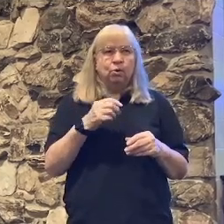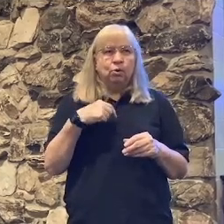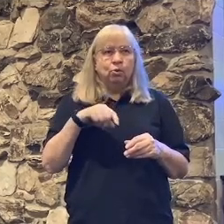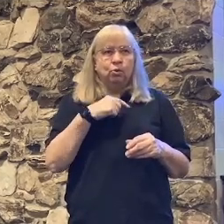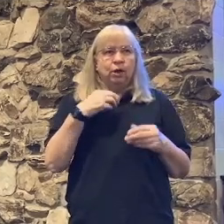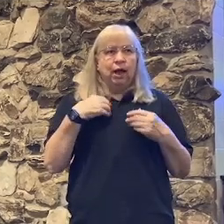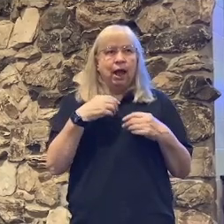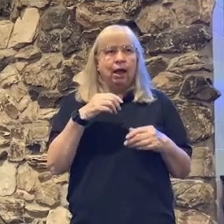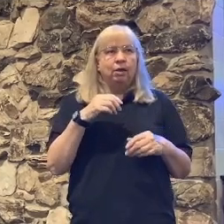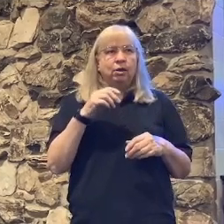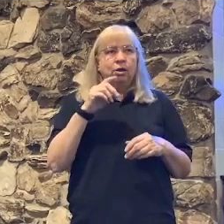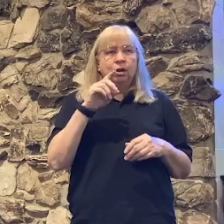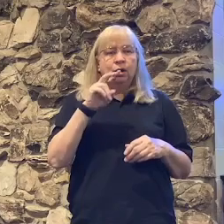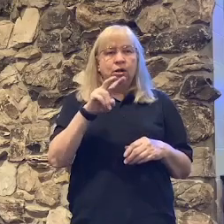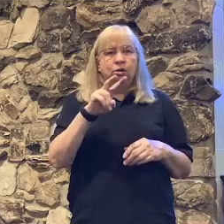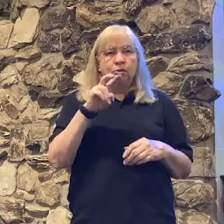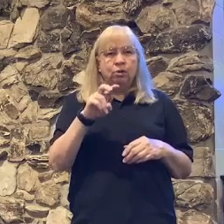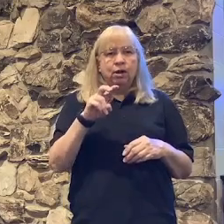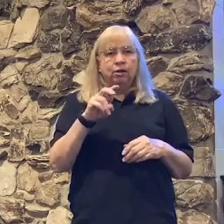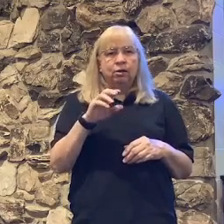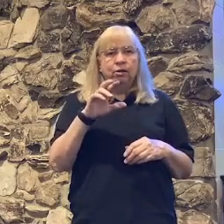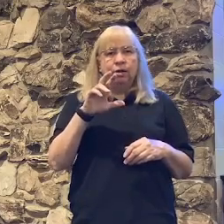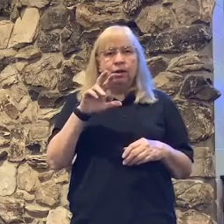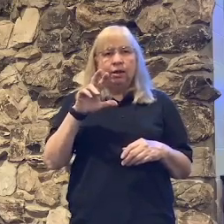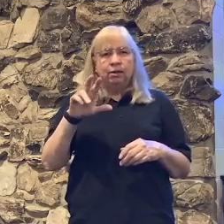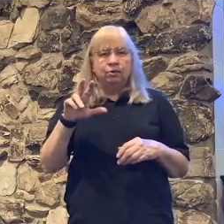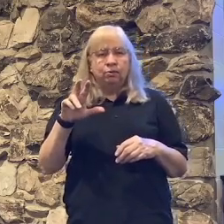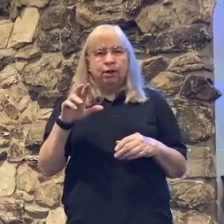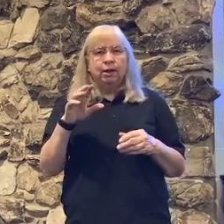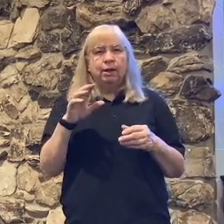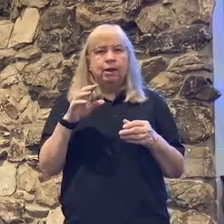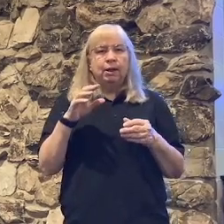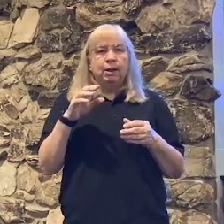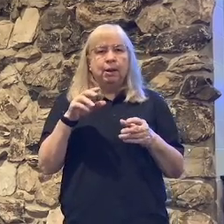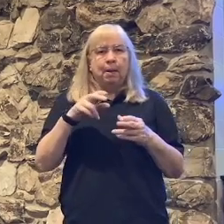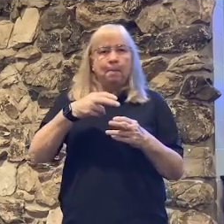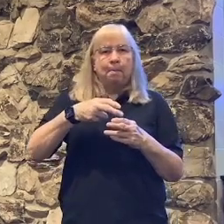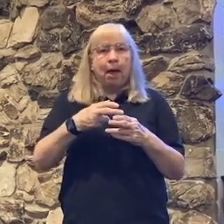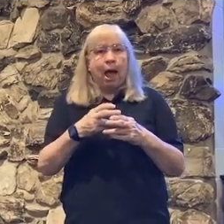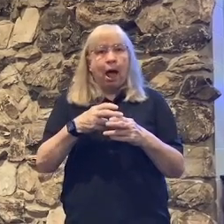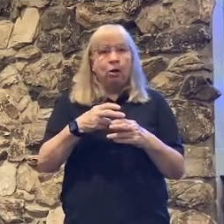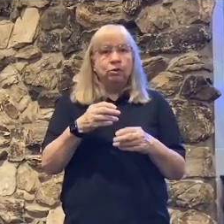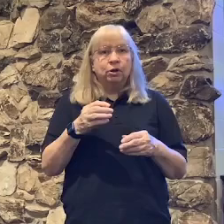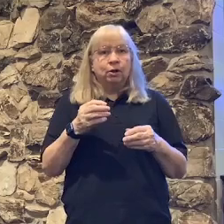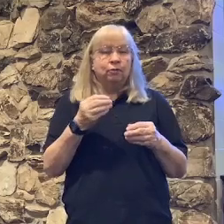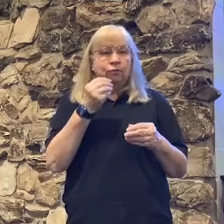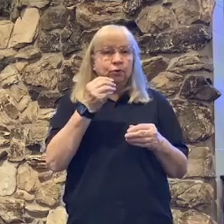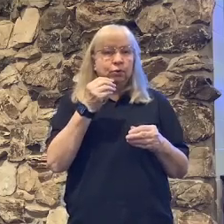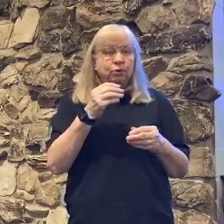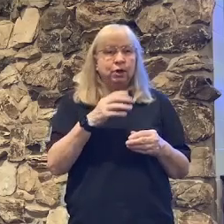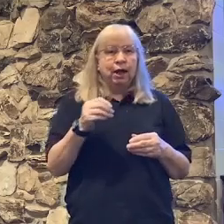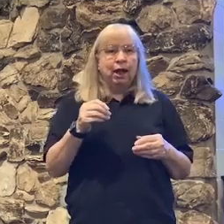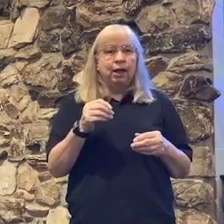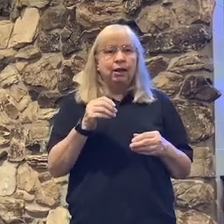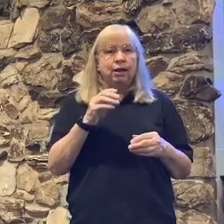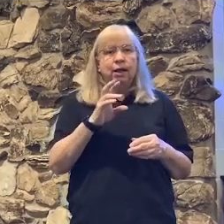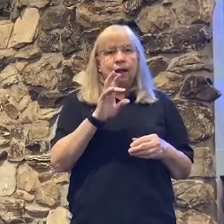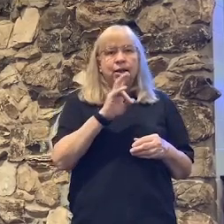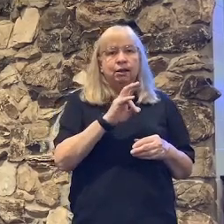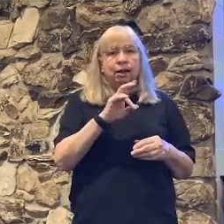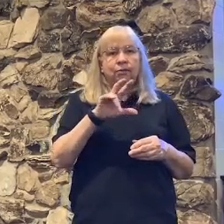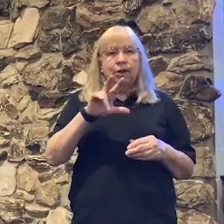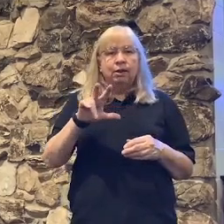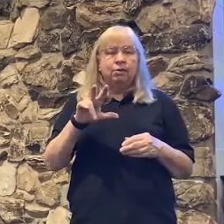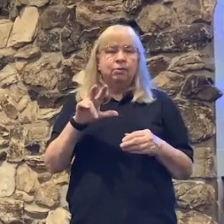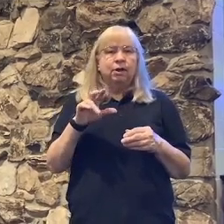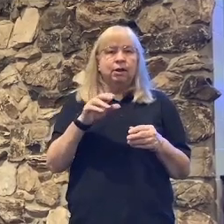of food and paper products. 130 pounds of food and 73 pounds of paper